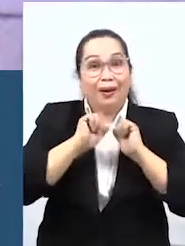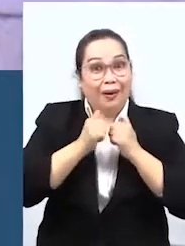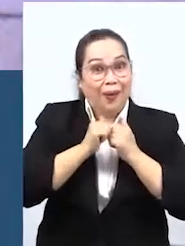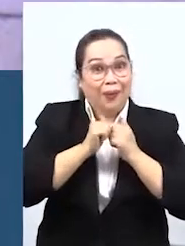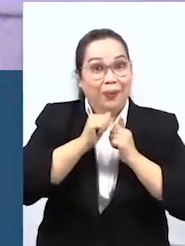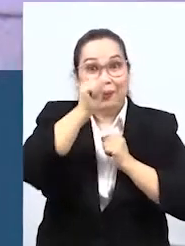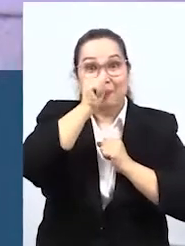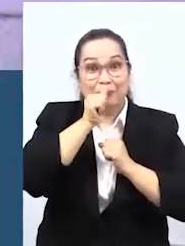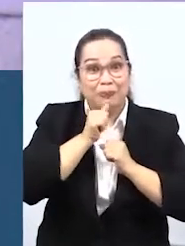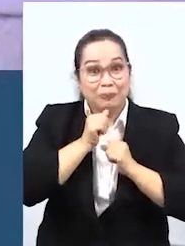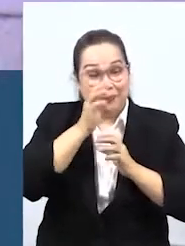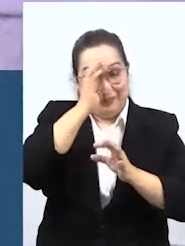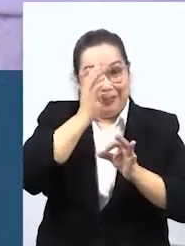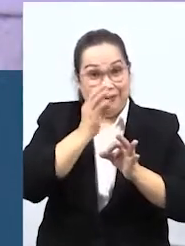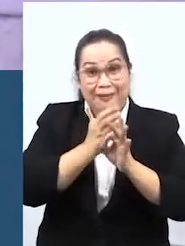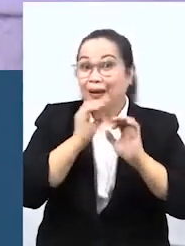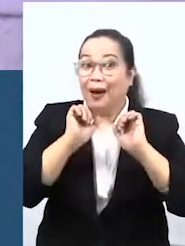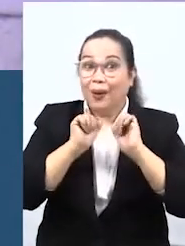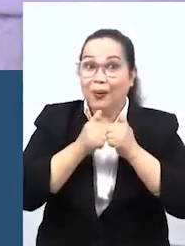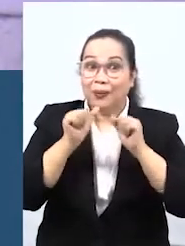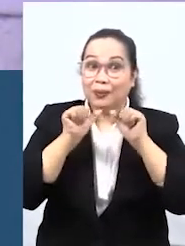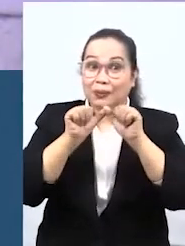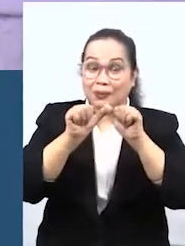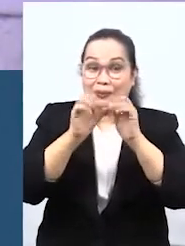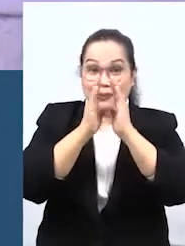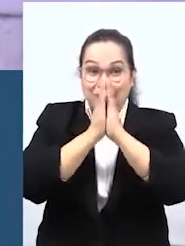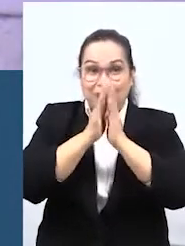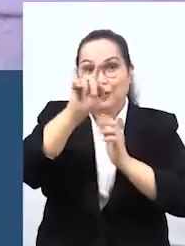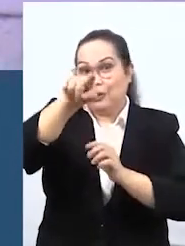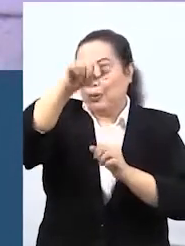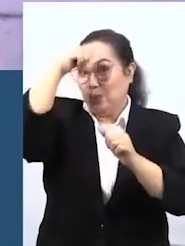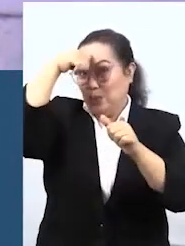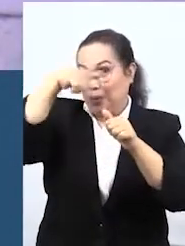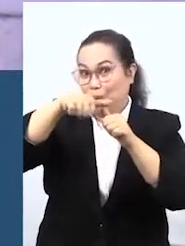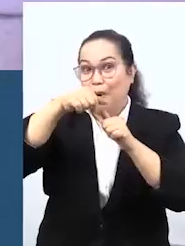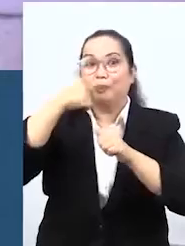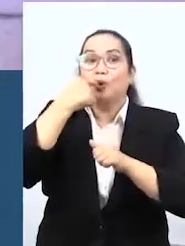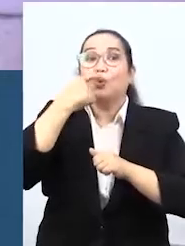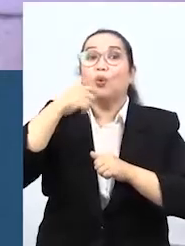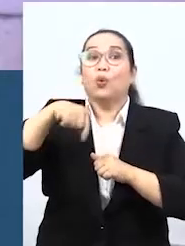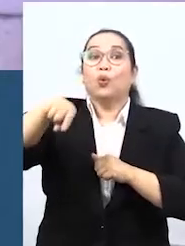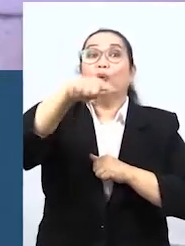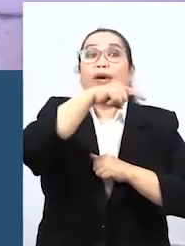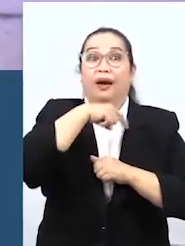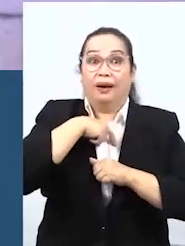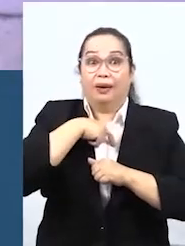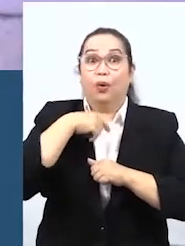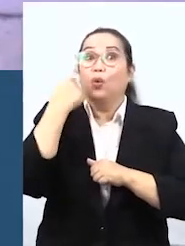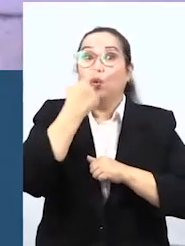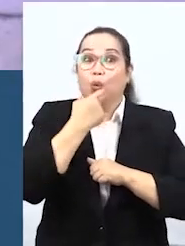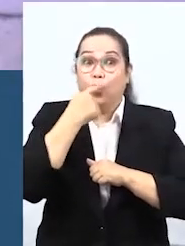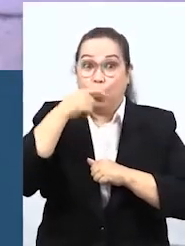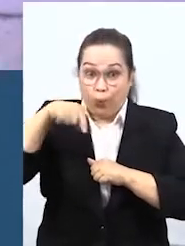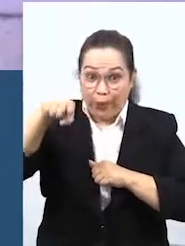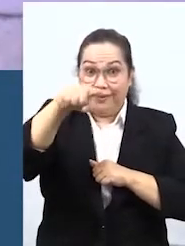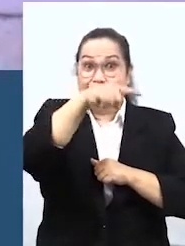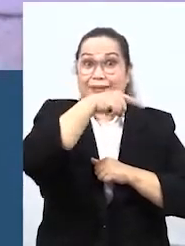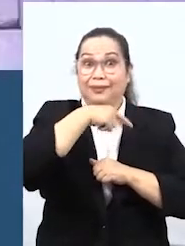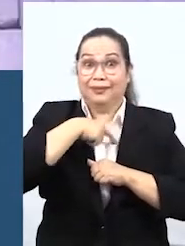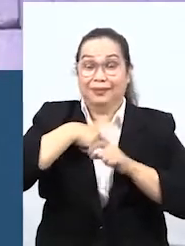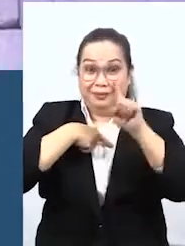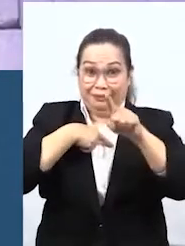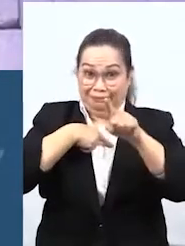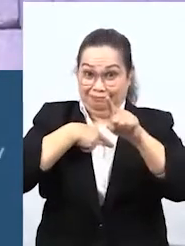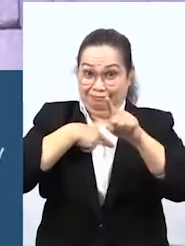Faith how do we persist in Prayer is to Remember who we are remember who we are so